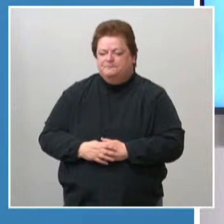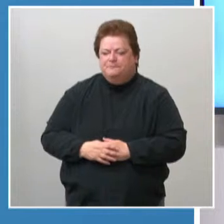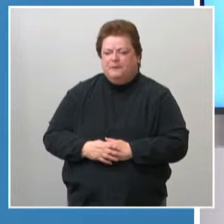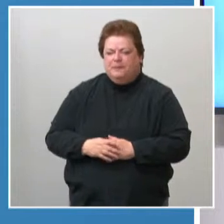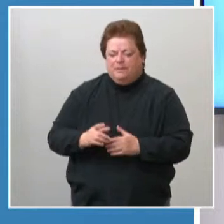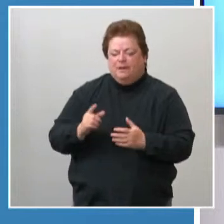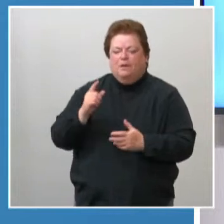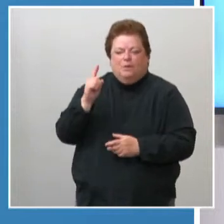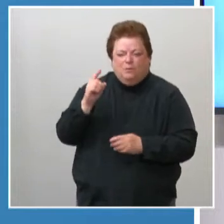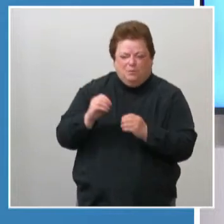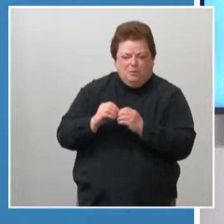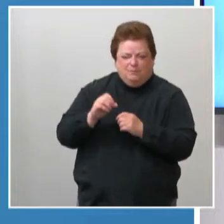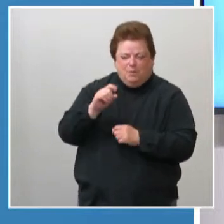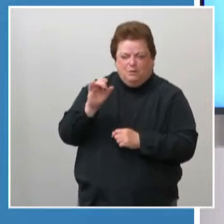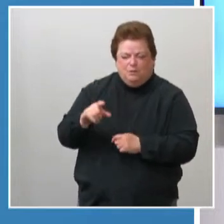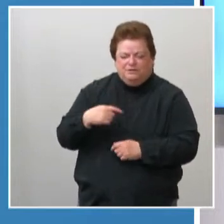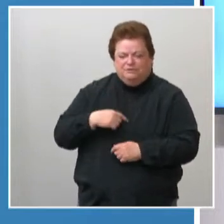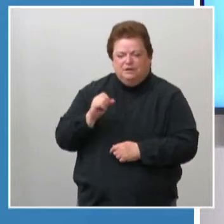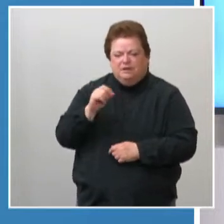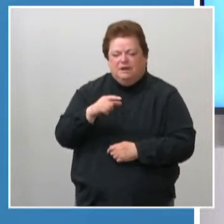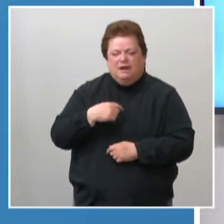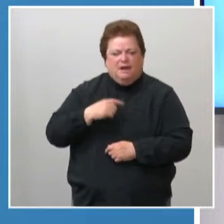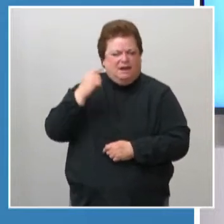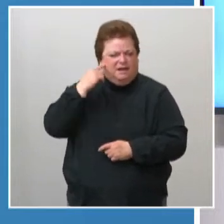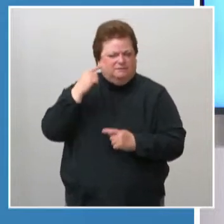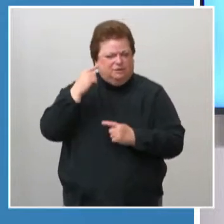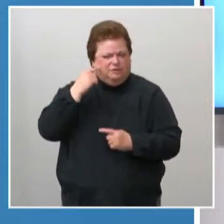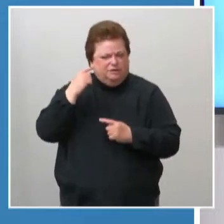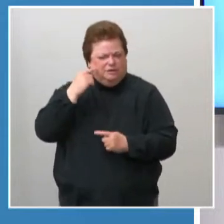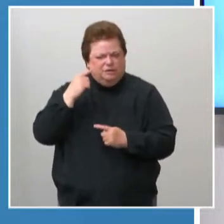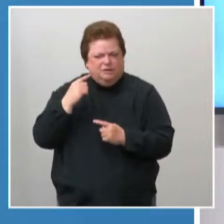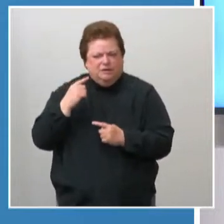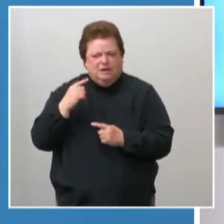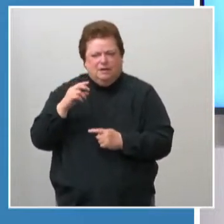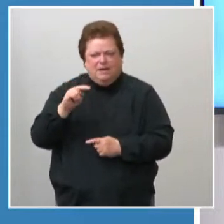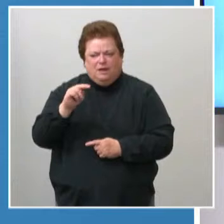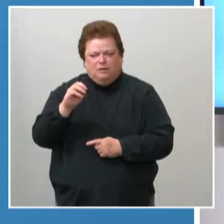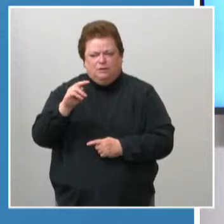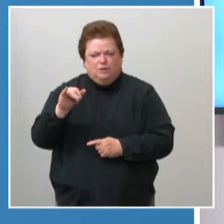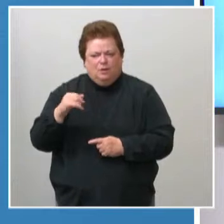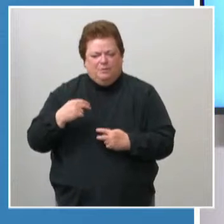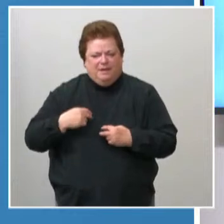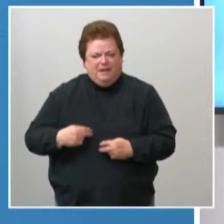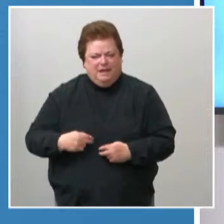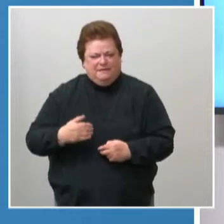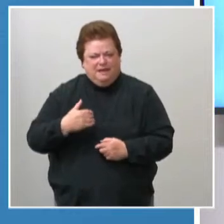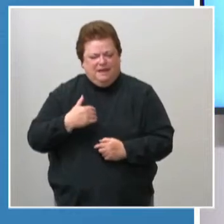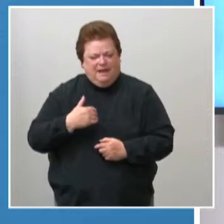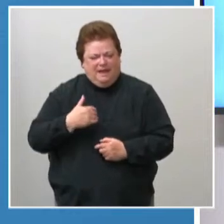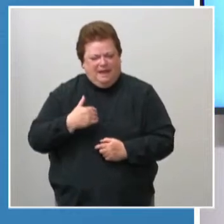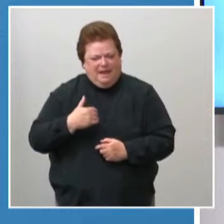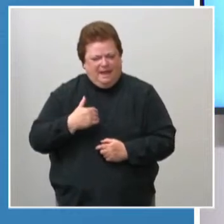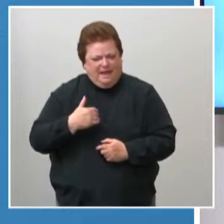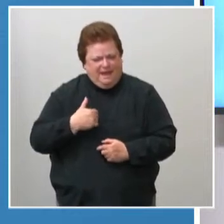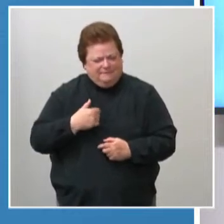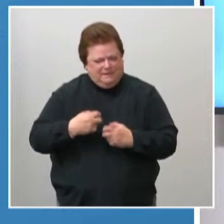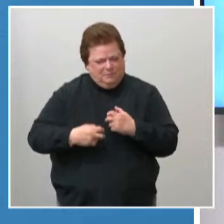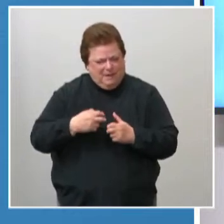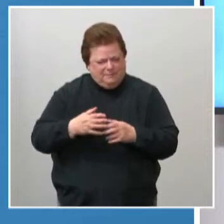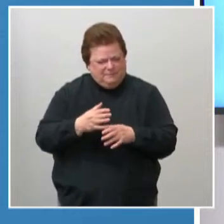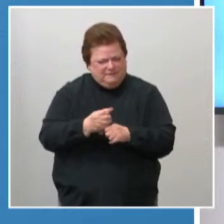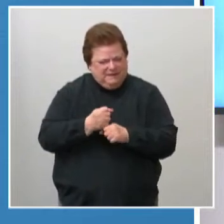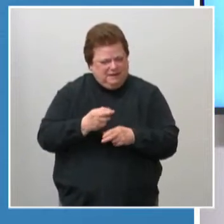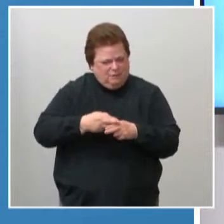And one more question I had for you. I've heard a lot lately about Nomi Health having a lot of problems getting test results. Are you aware of that, or have you